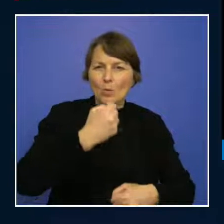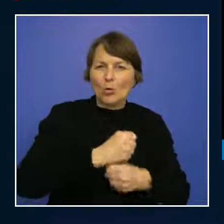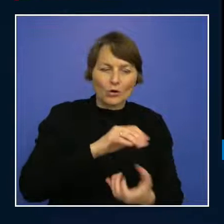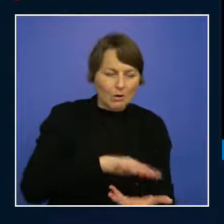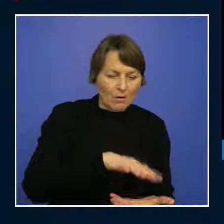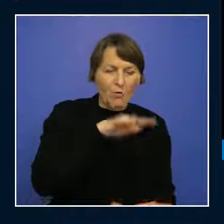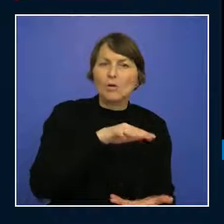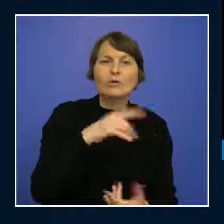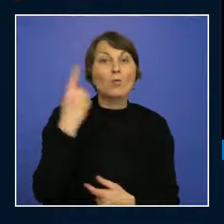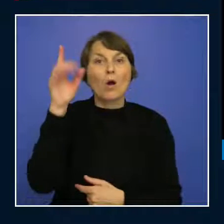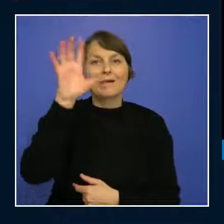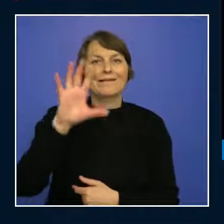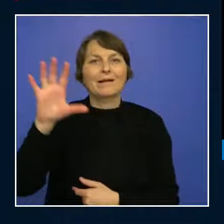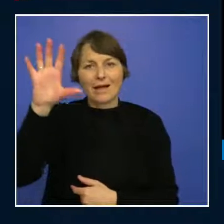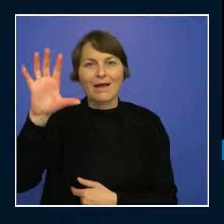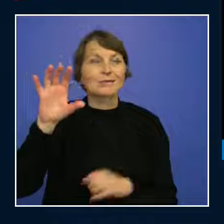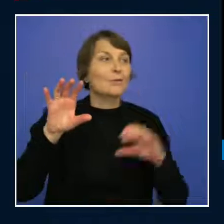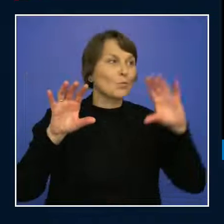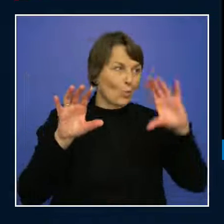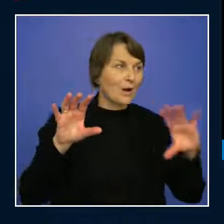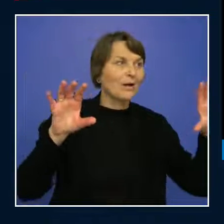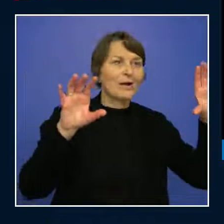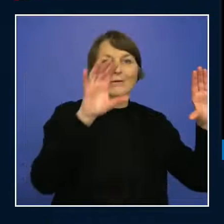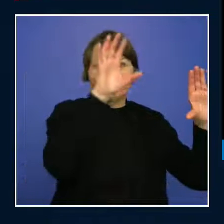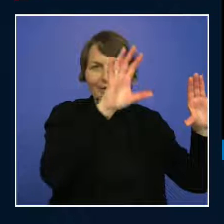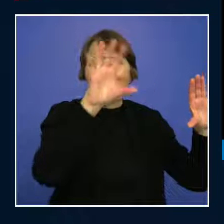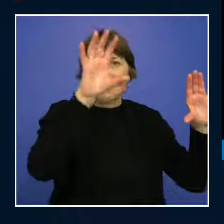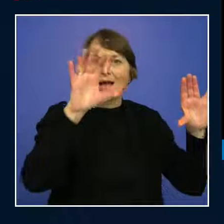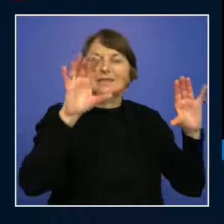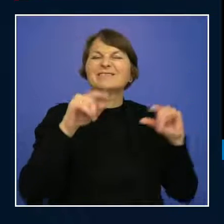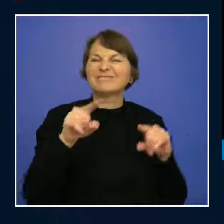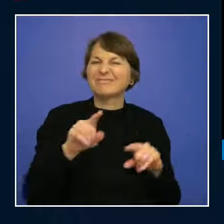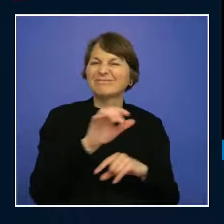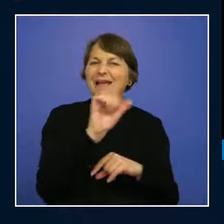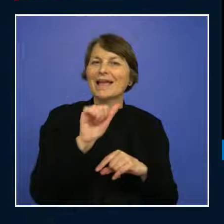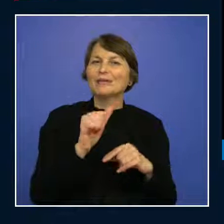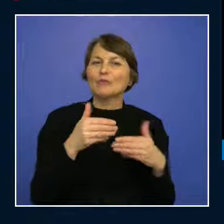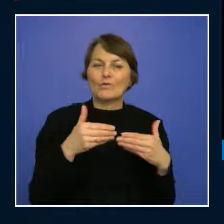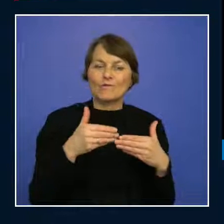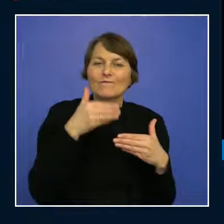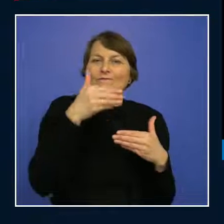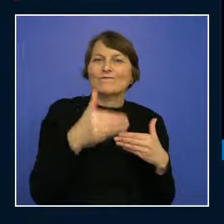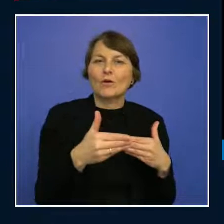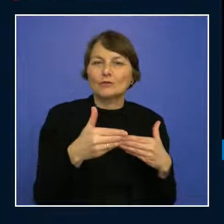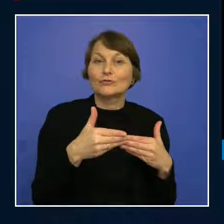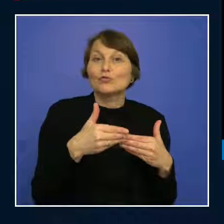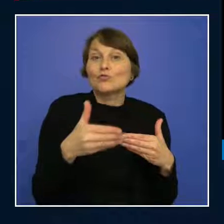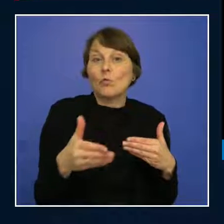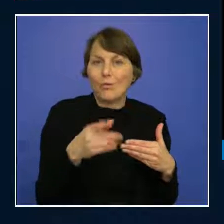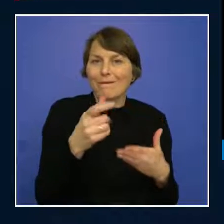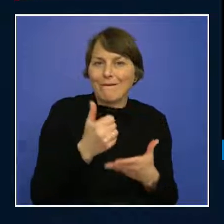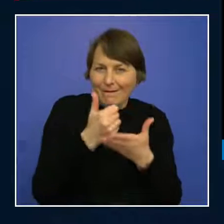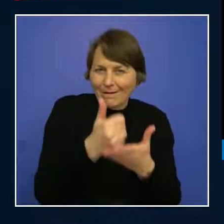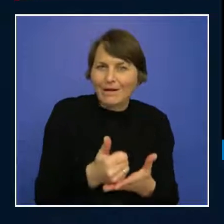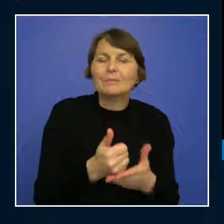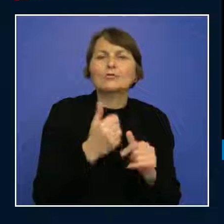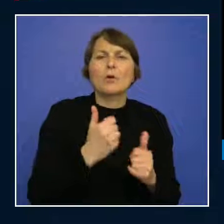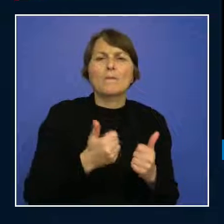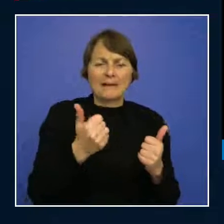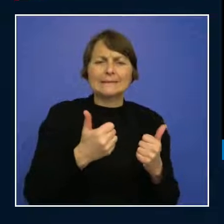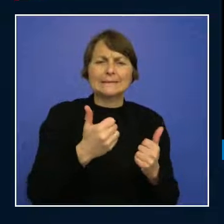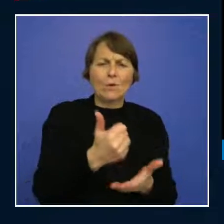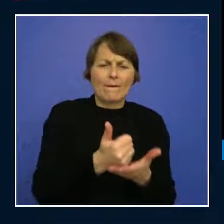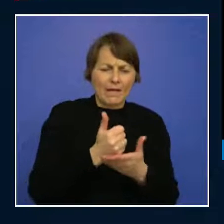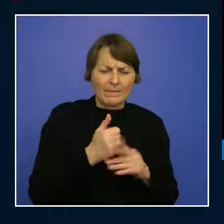then Azure Frontdoor can help you do that, can help you be that layer so that, again, you don't have to necessarily do some of that routing and bake in some of